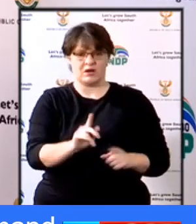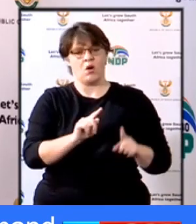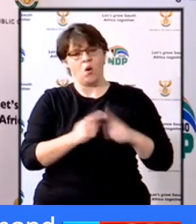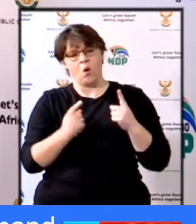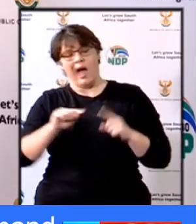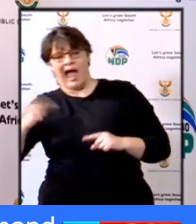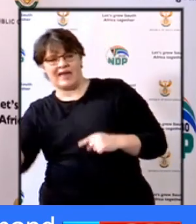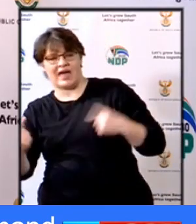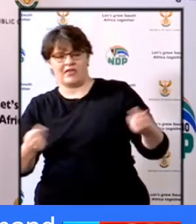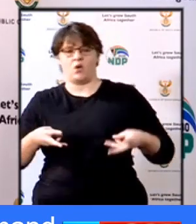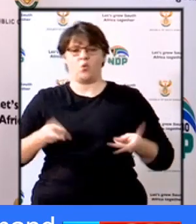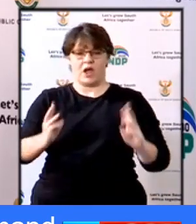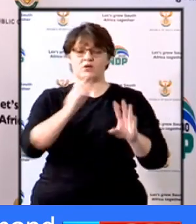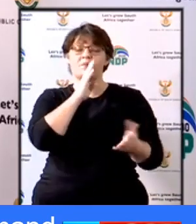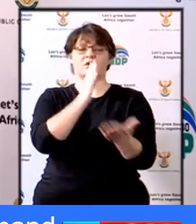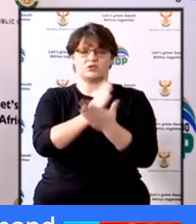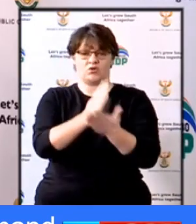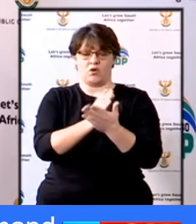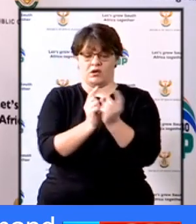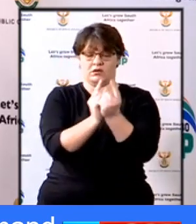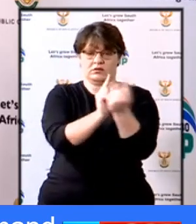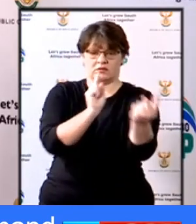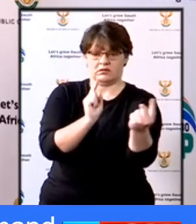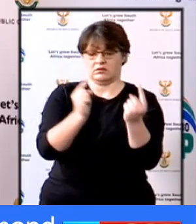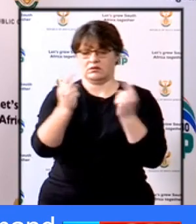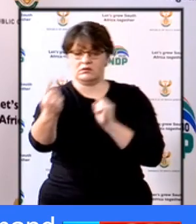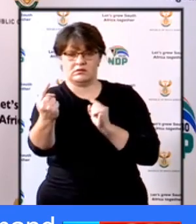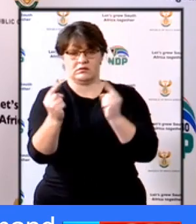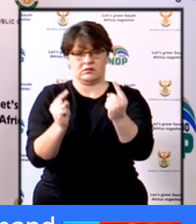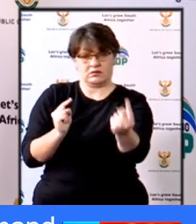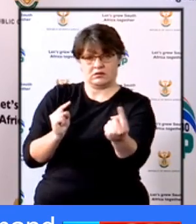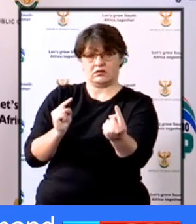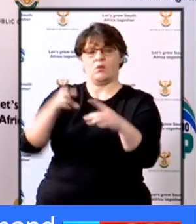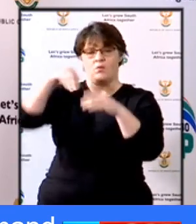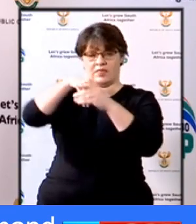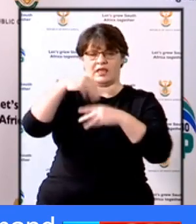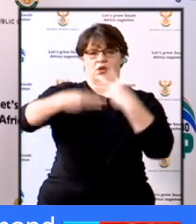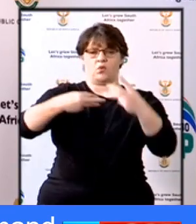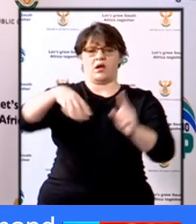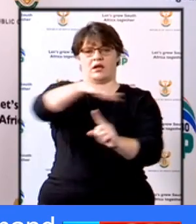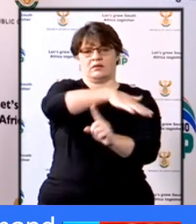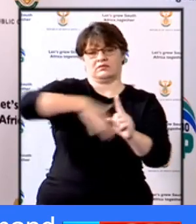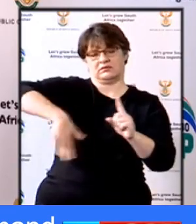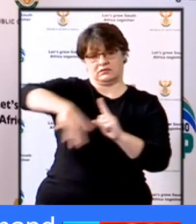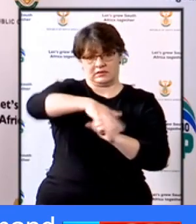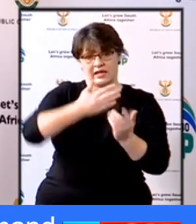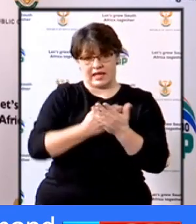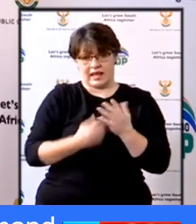other measures to ensure that social distancing is